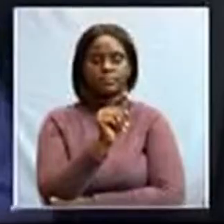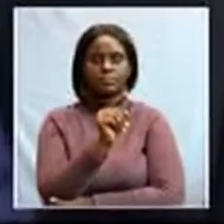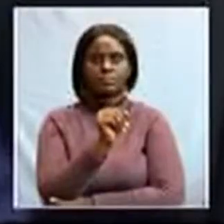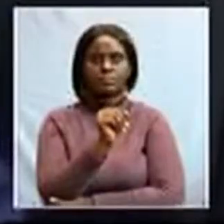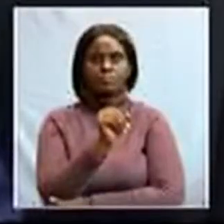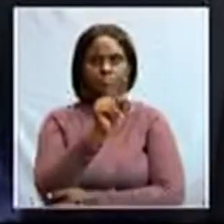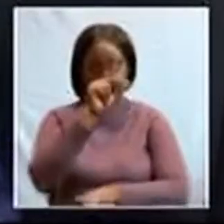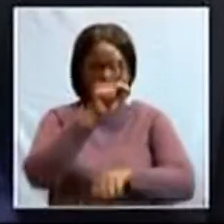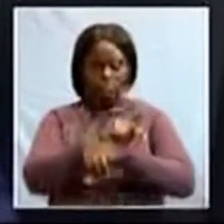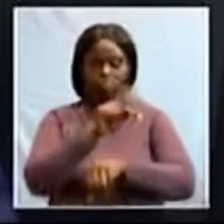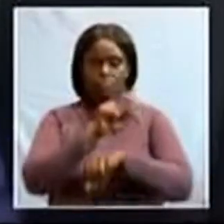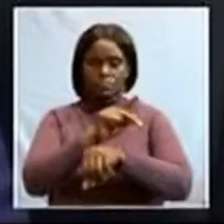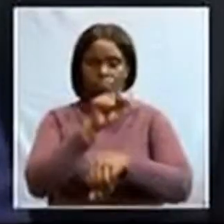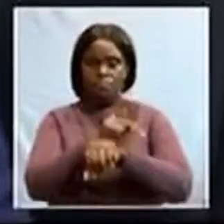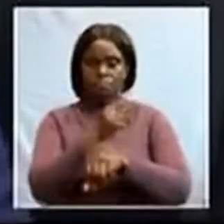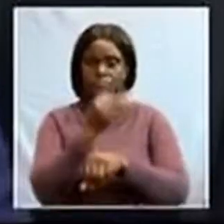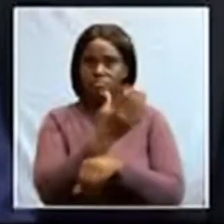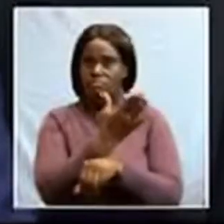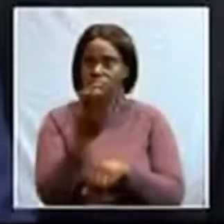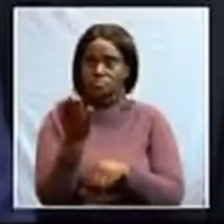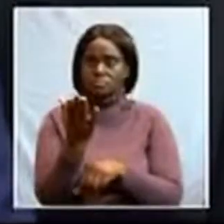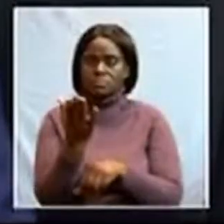a project of